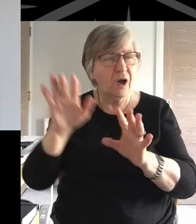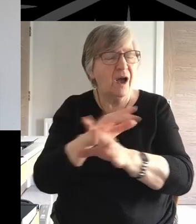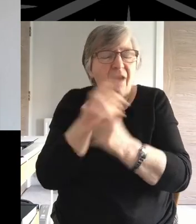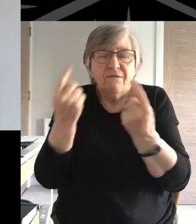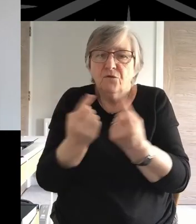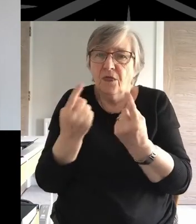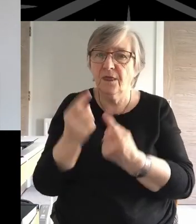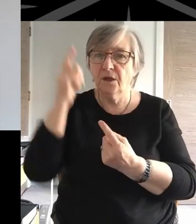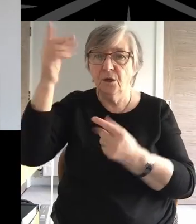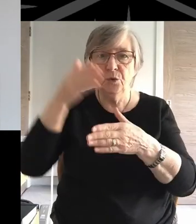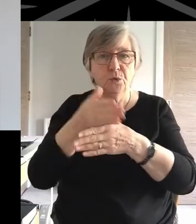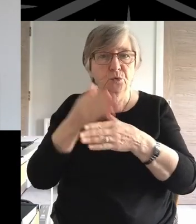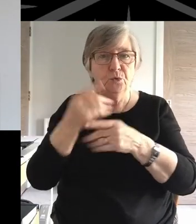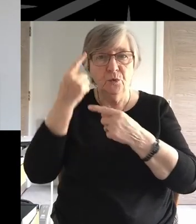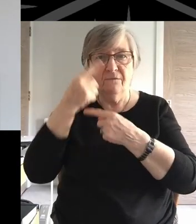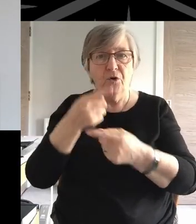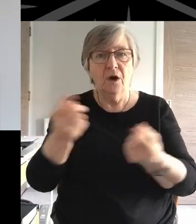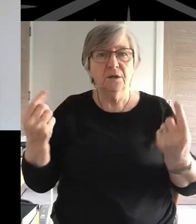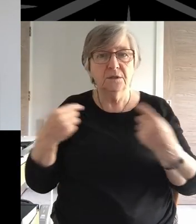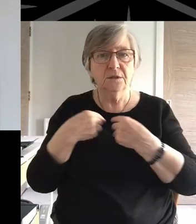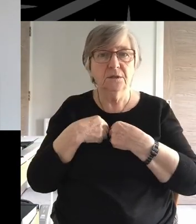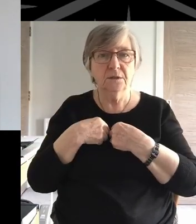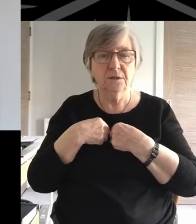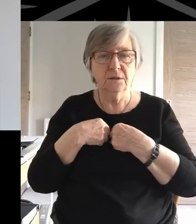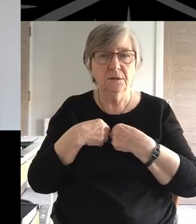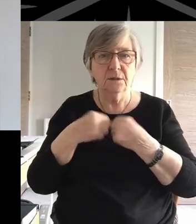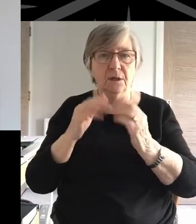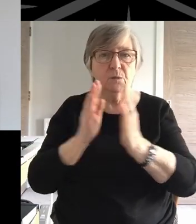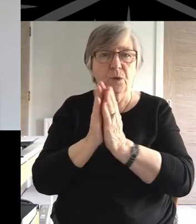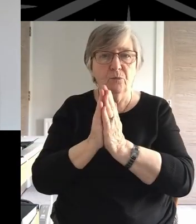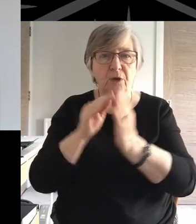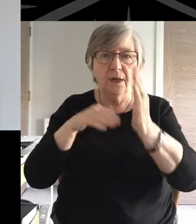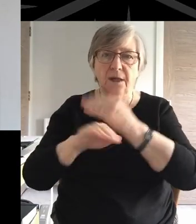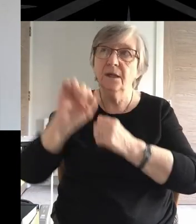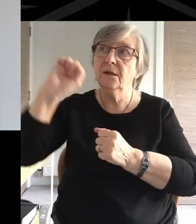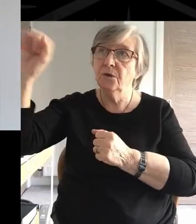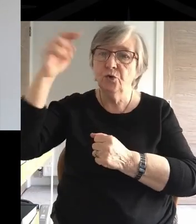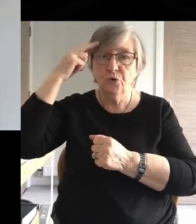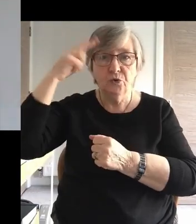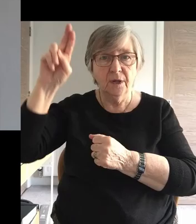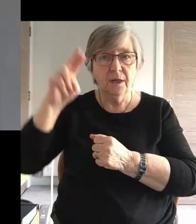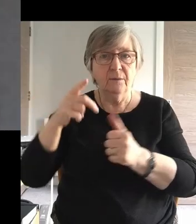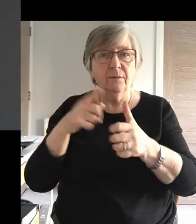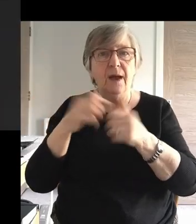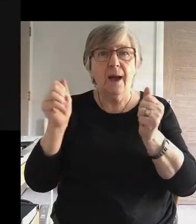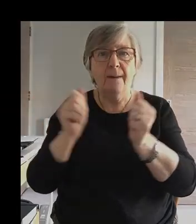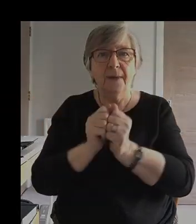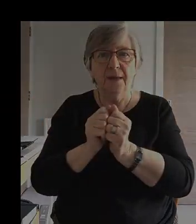do for us. And we pray in your name. Amen.